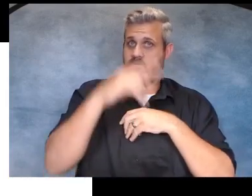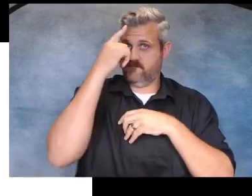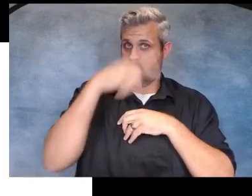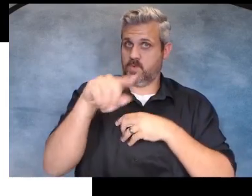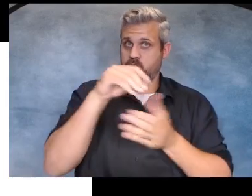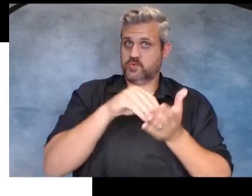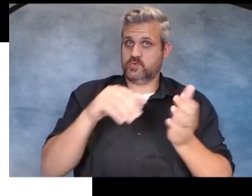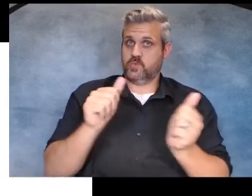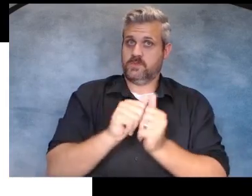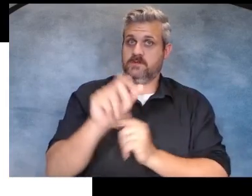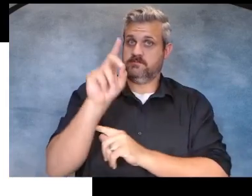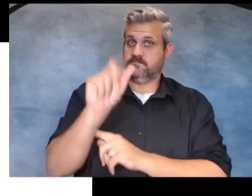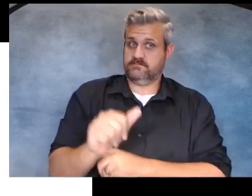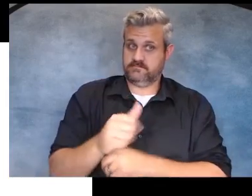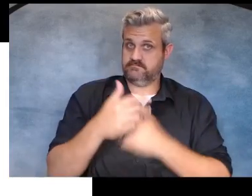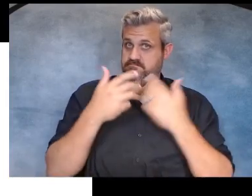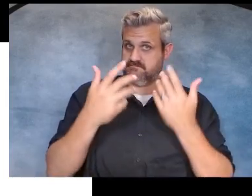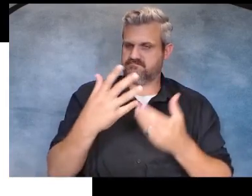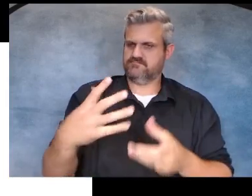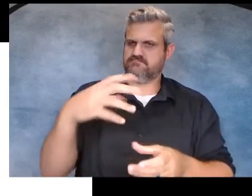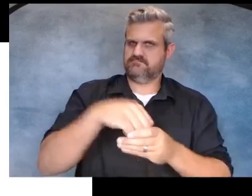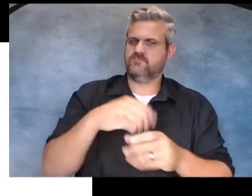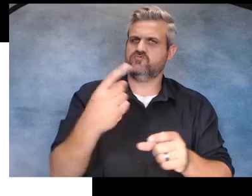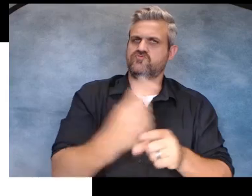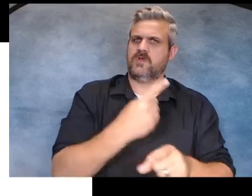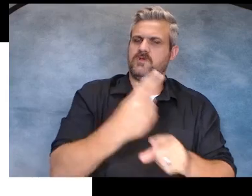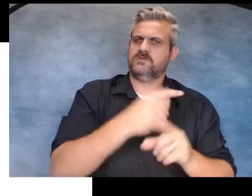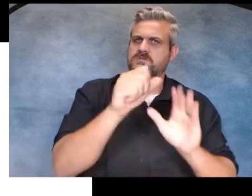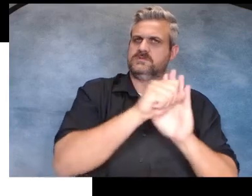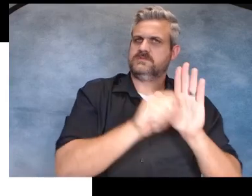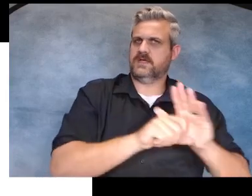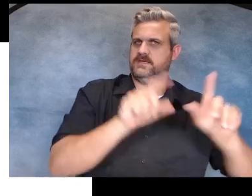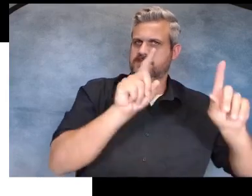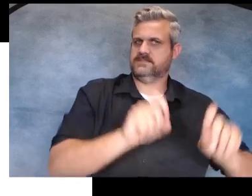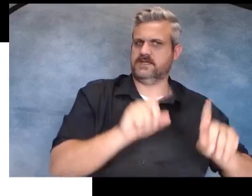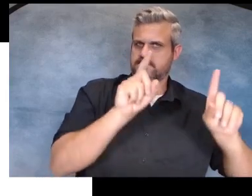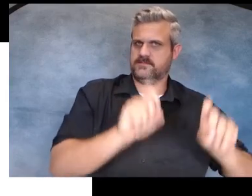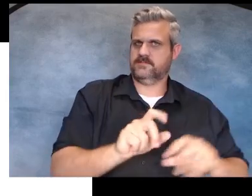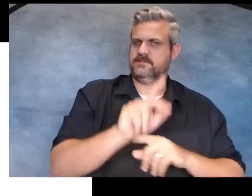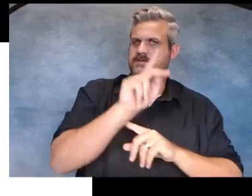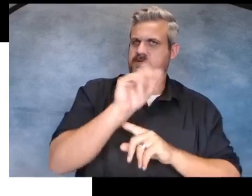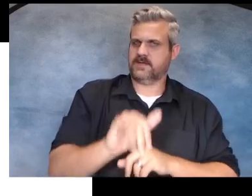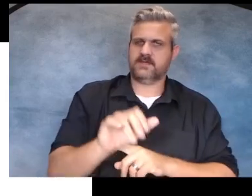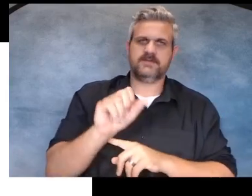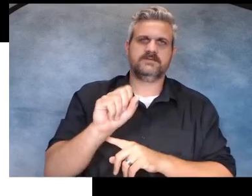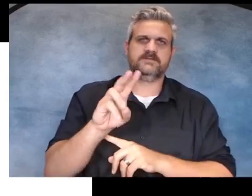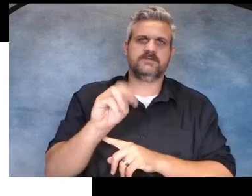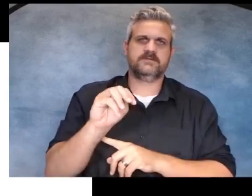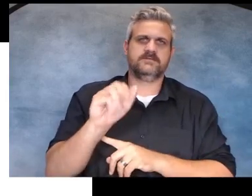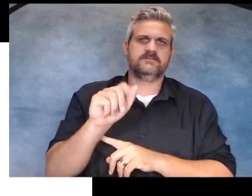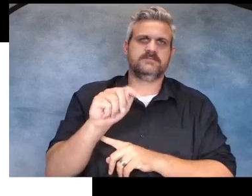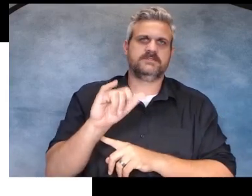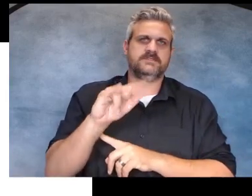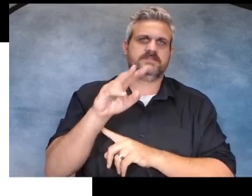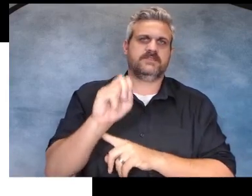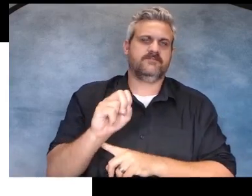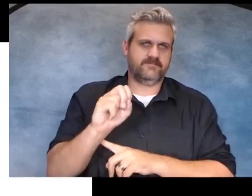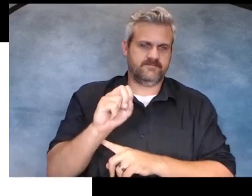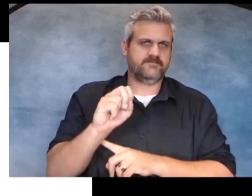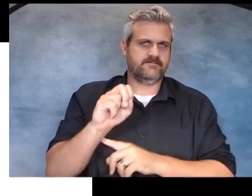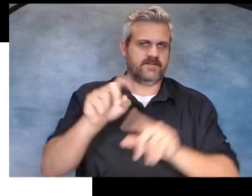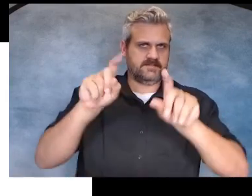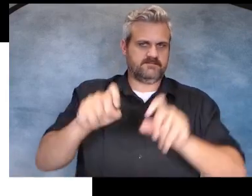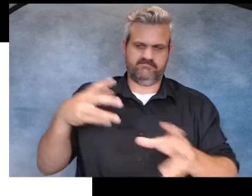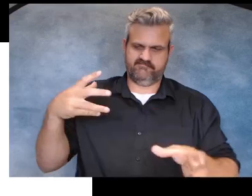to students with disabilities participating in the regular state assessment, the Kentucky Summative Assessment, or